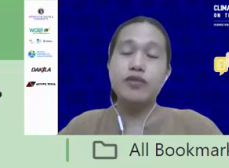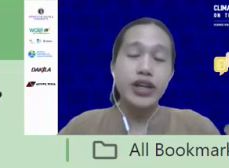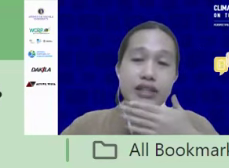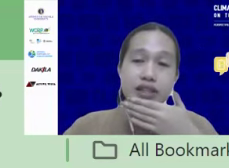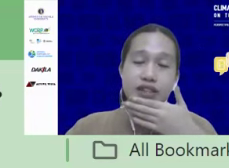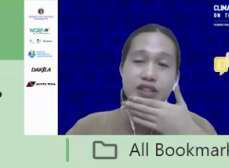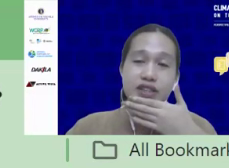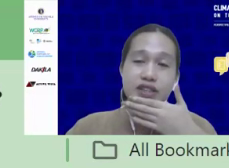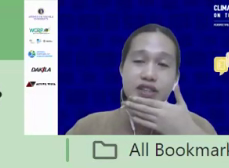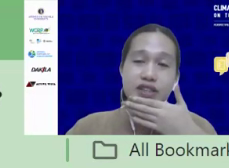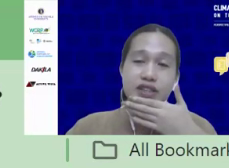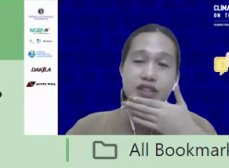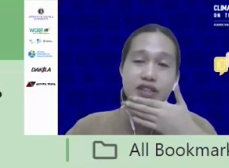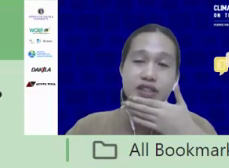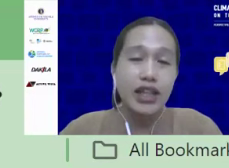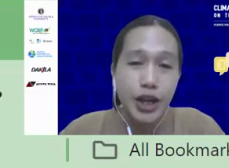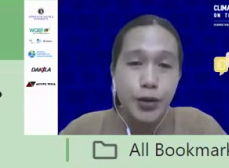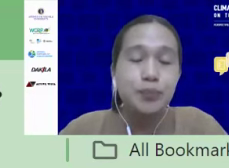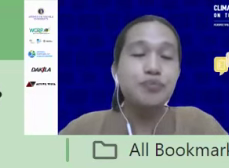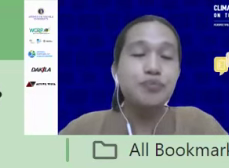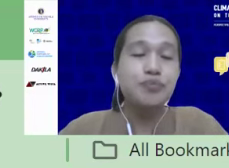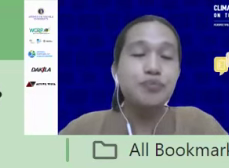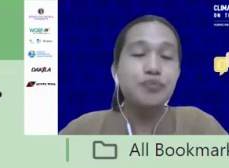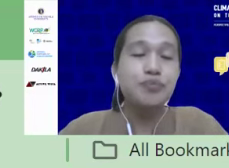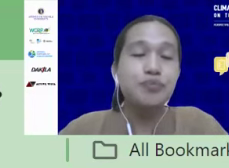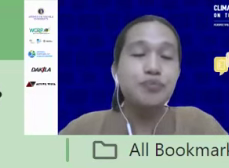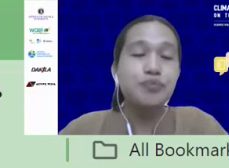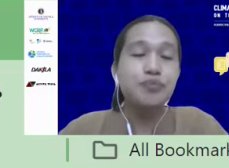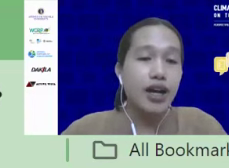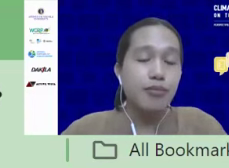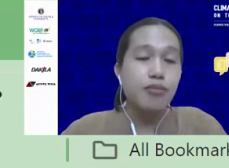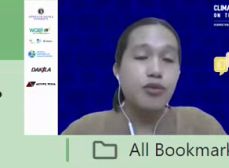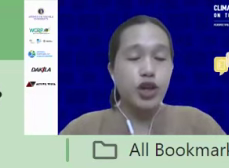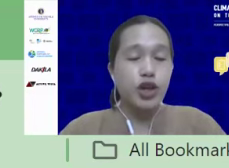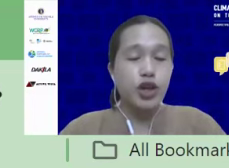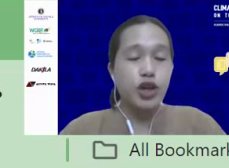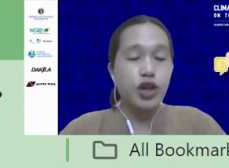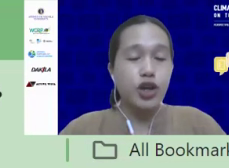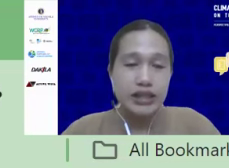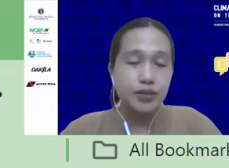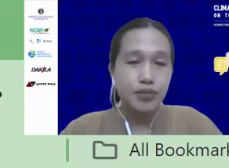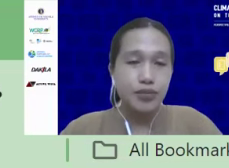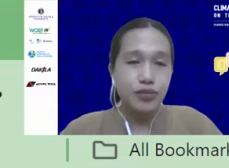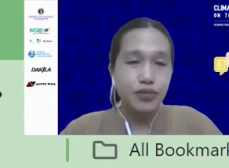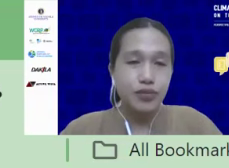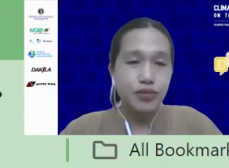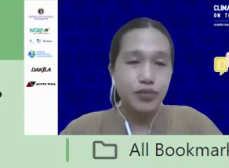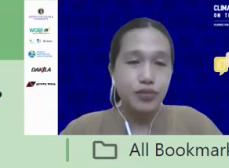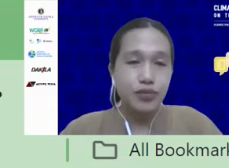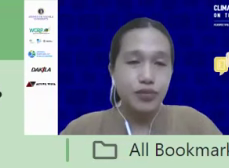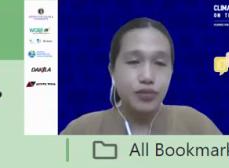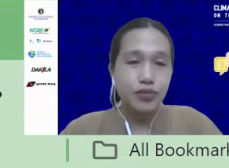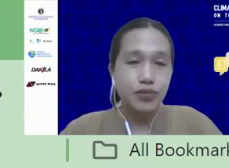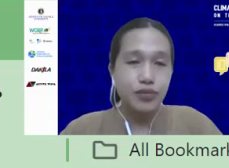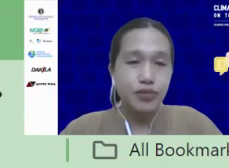We have organized different screenings of Delicado in Ateneo. And we also organize film